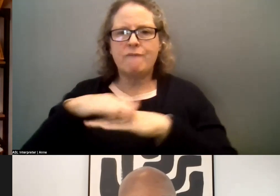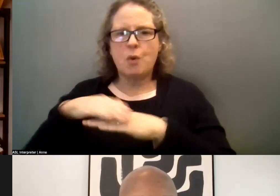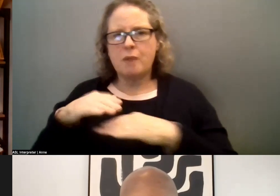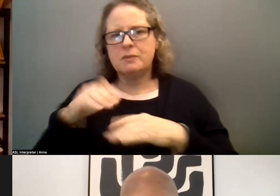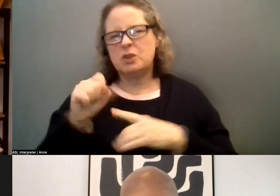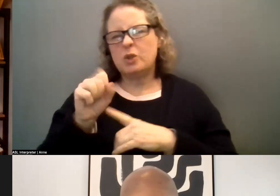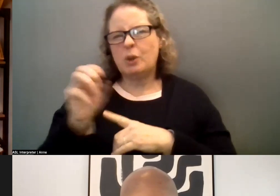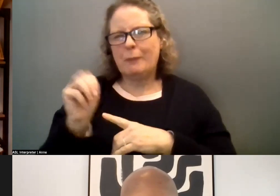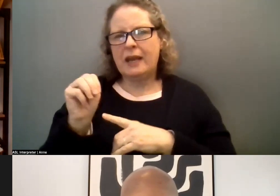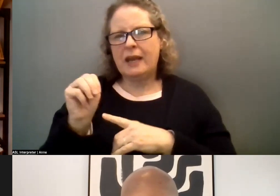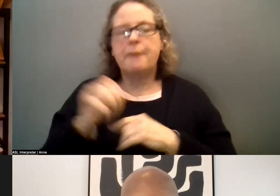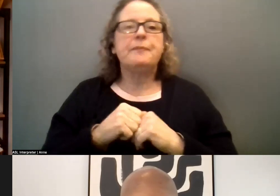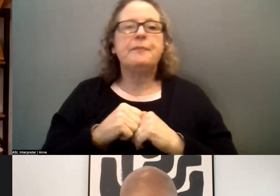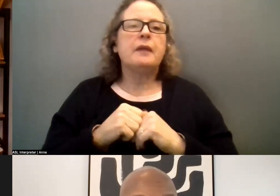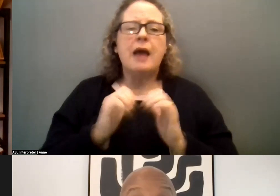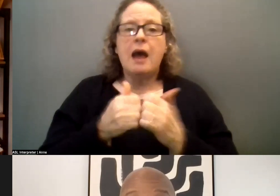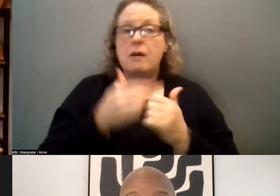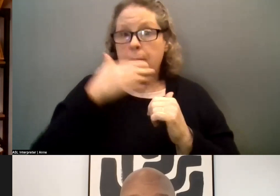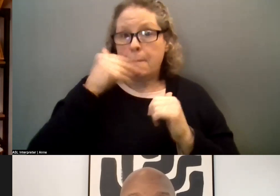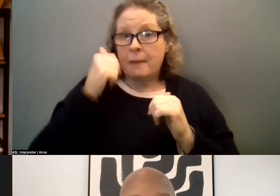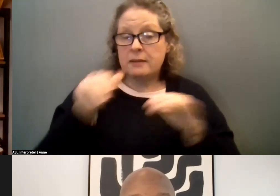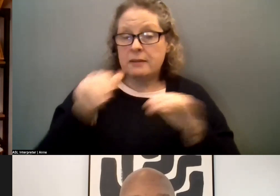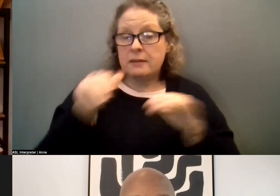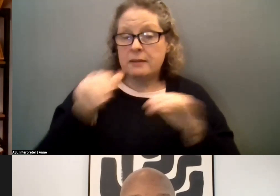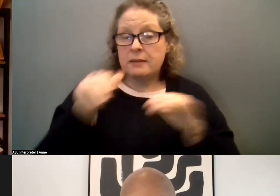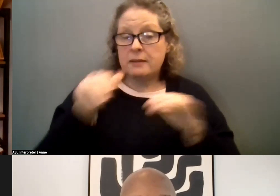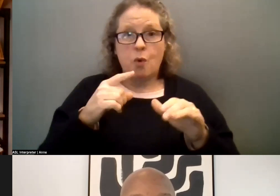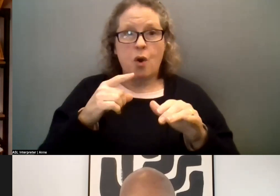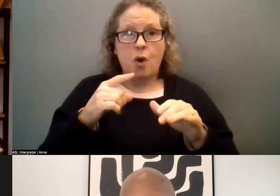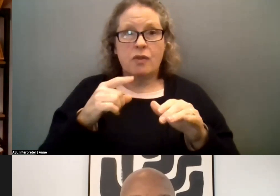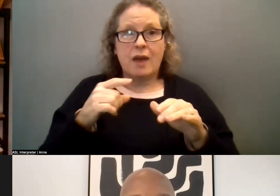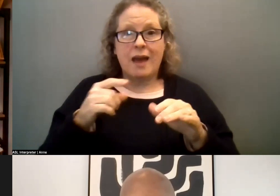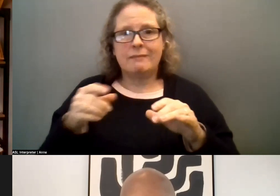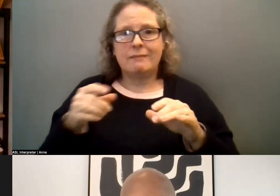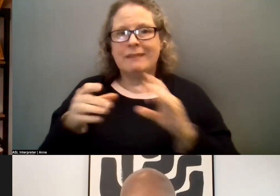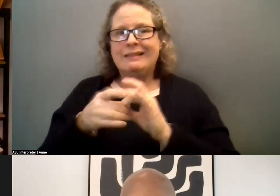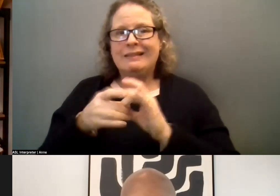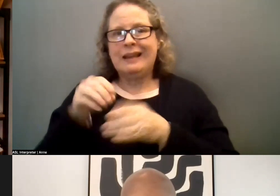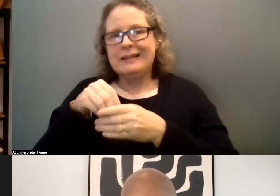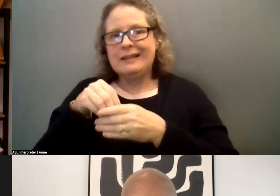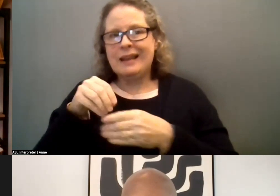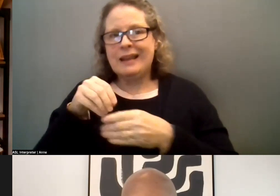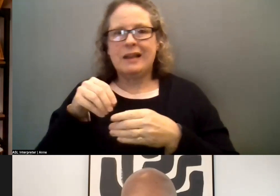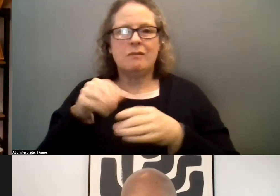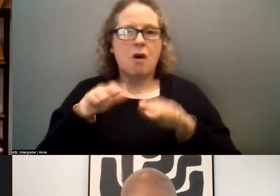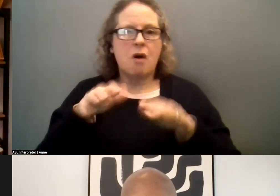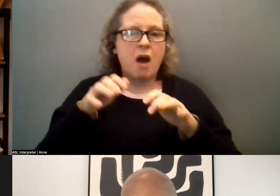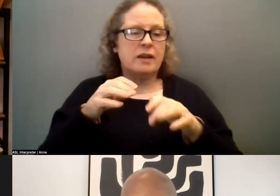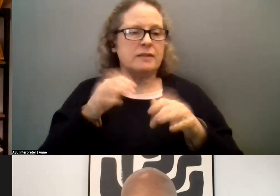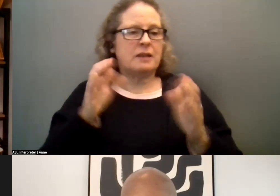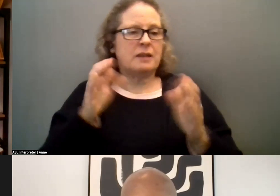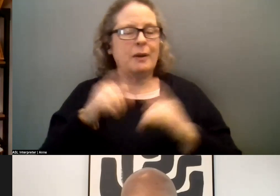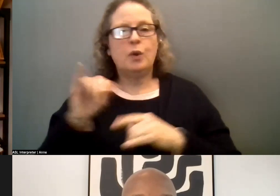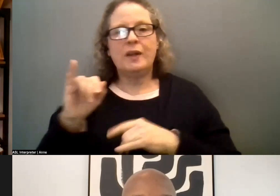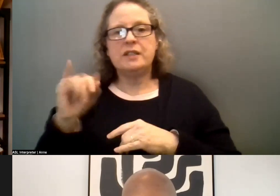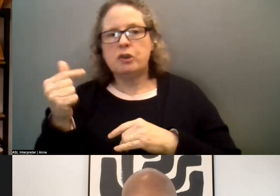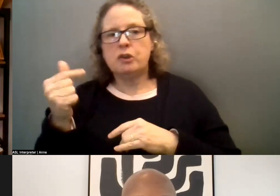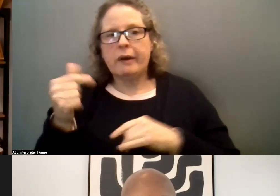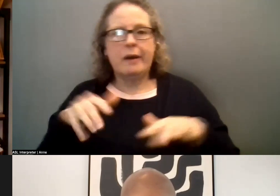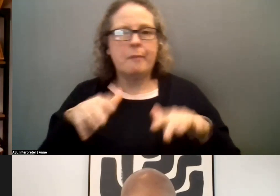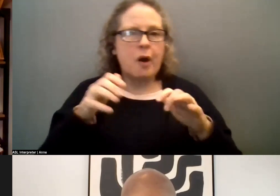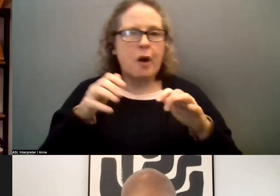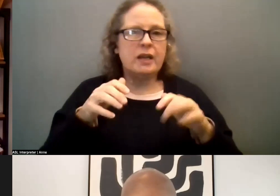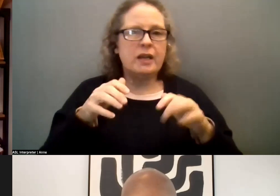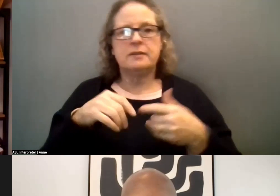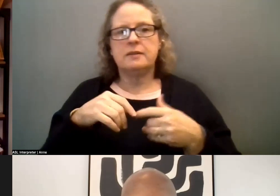it best perform for the LinkedIn audience? How might it best perform for the Instagram audience? I feel like I